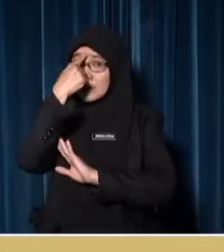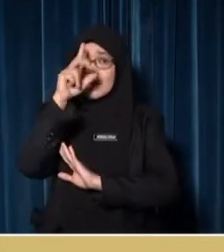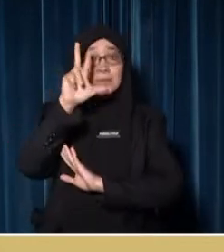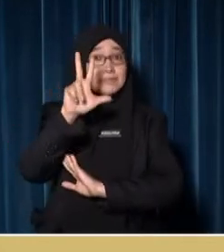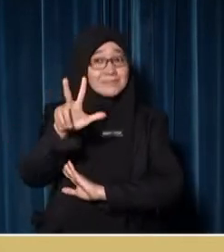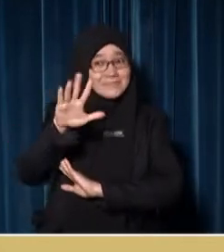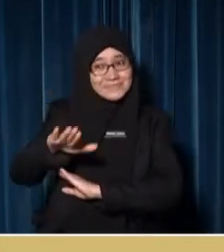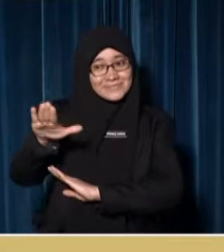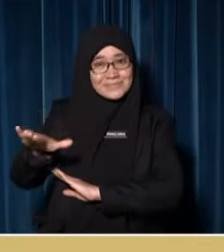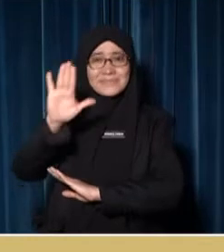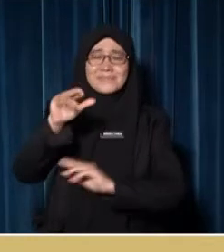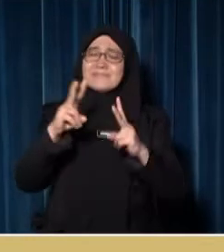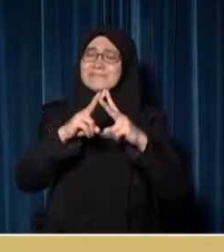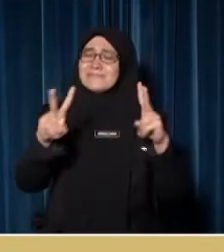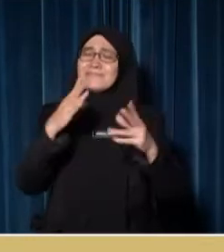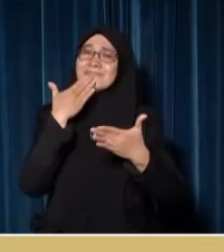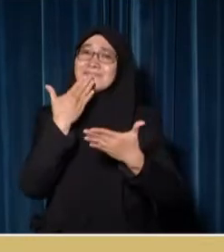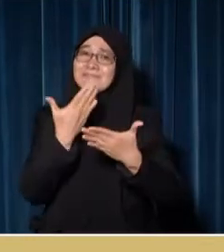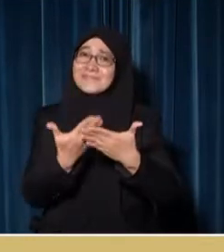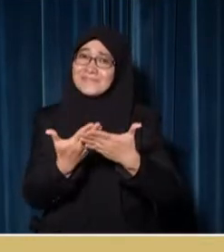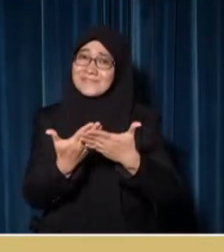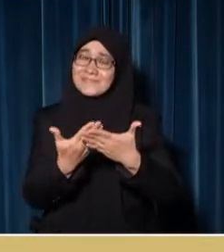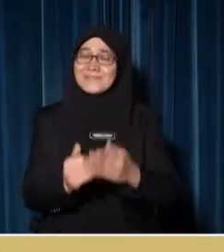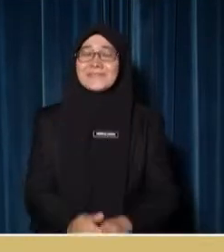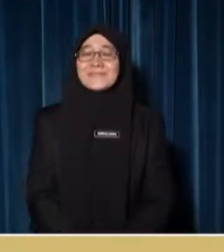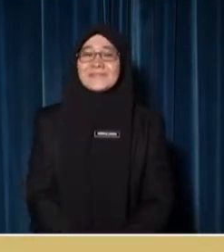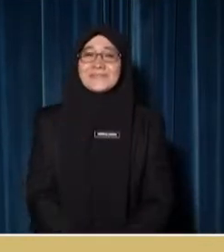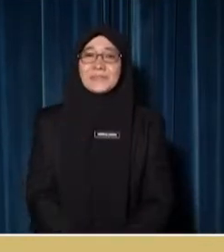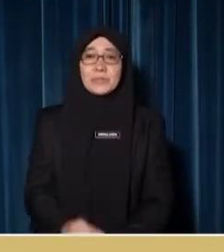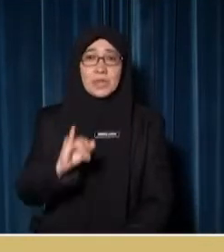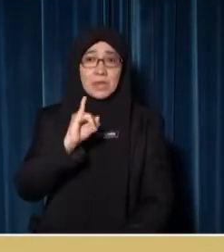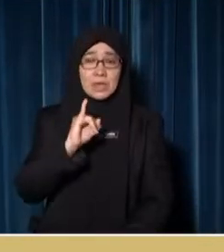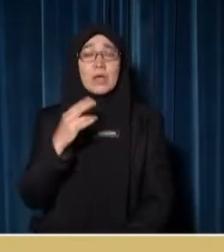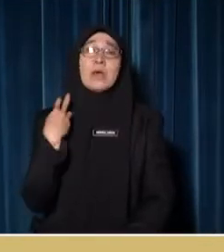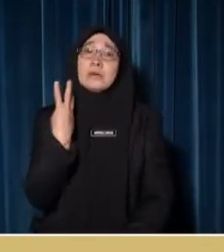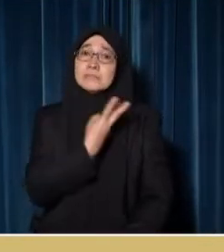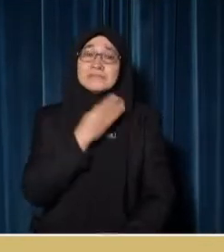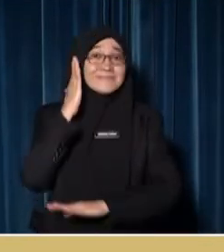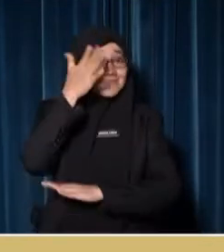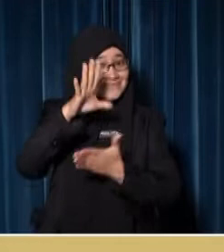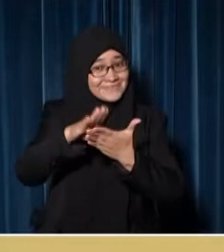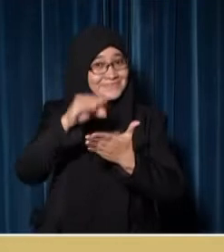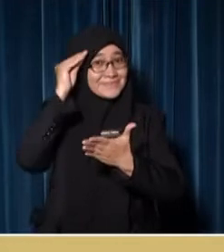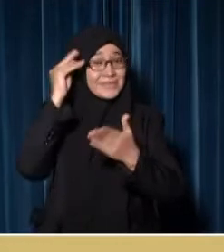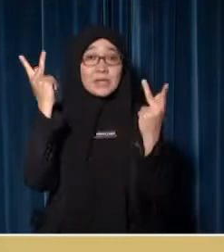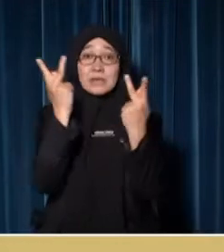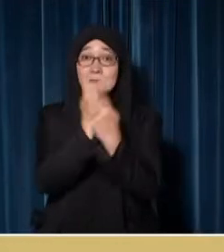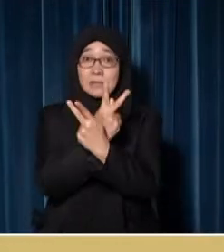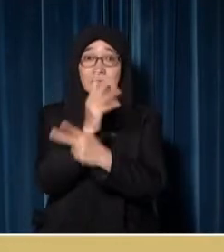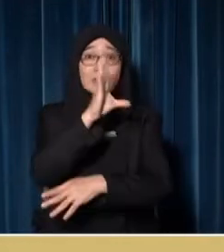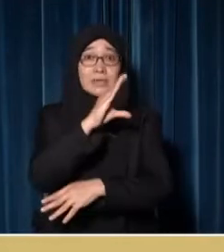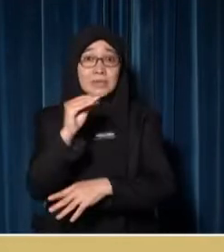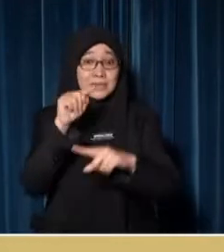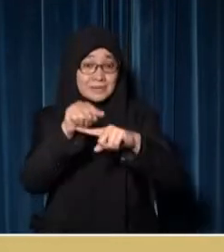her. As we sort out the goodies, we can learn to do multiplication